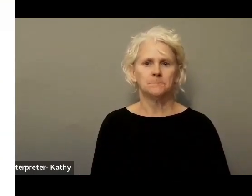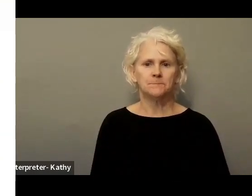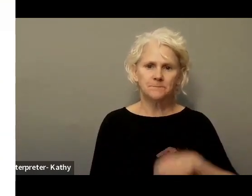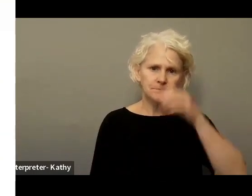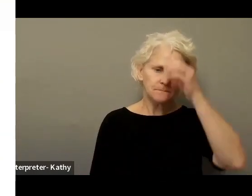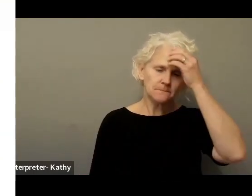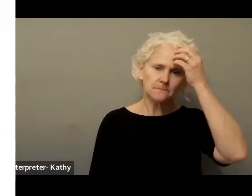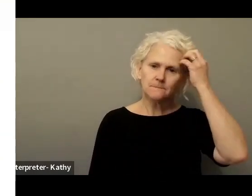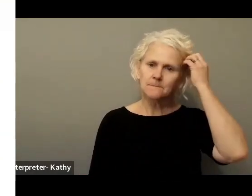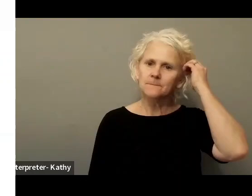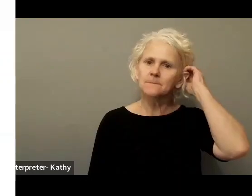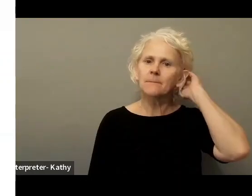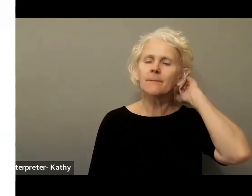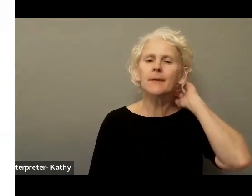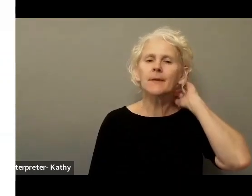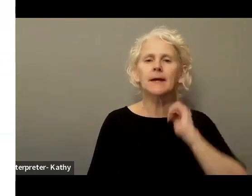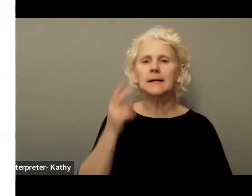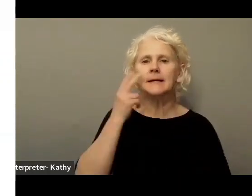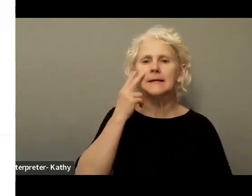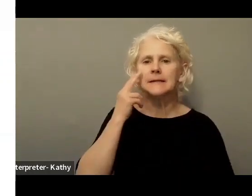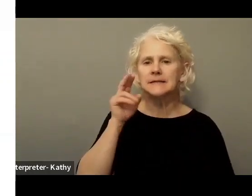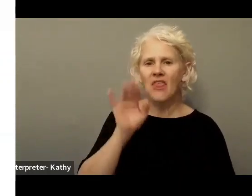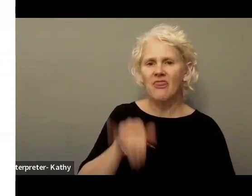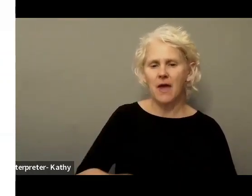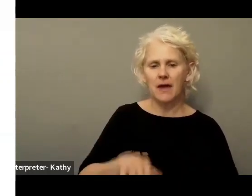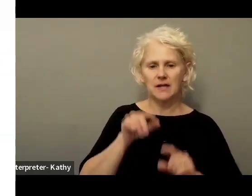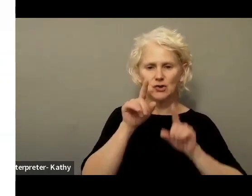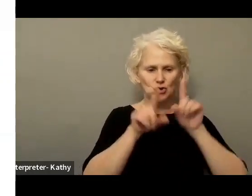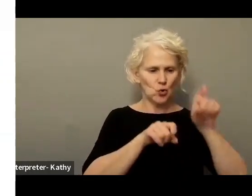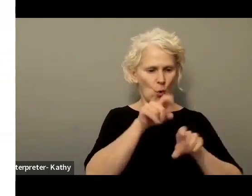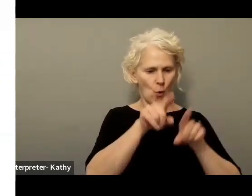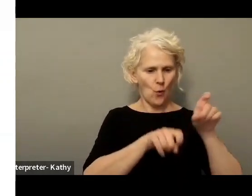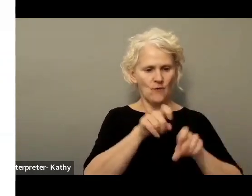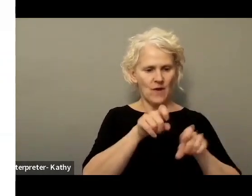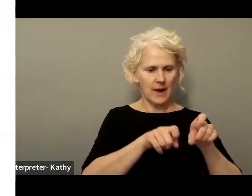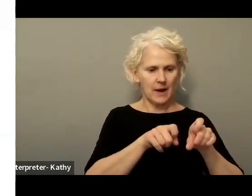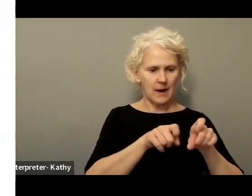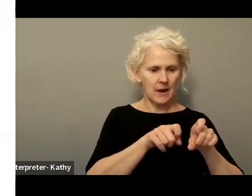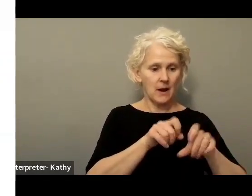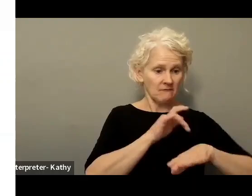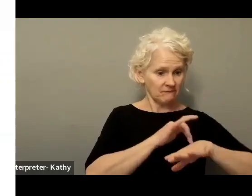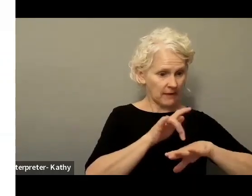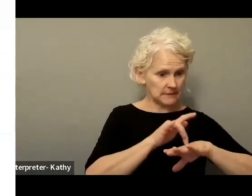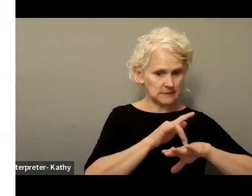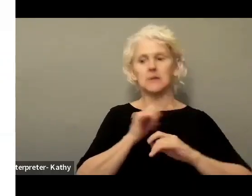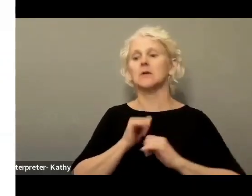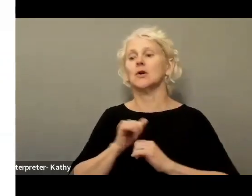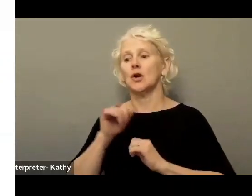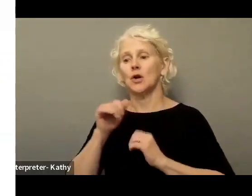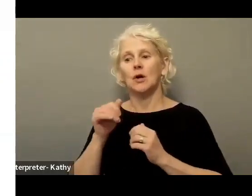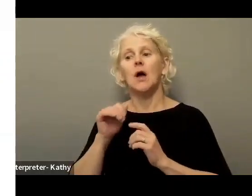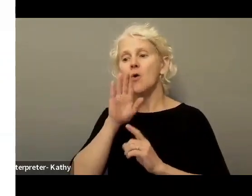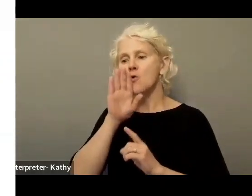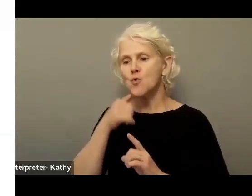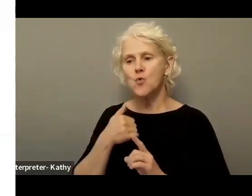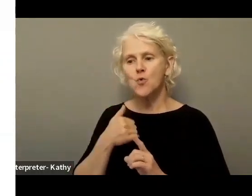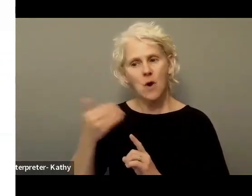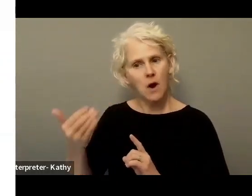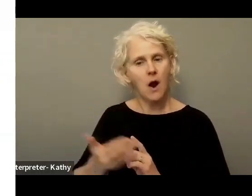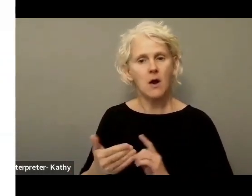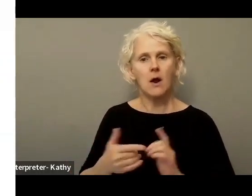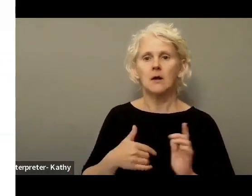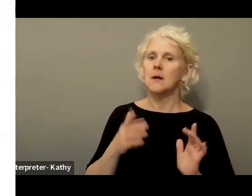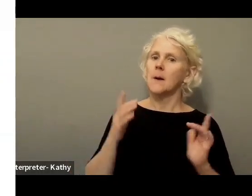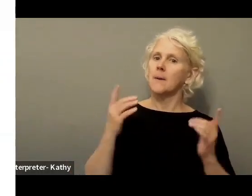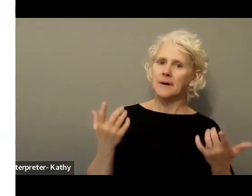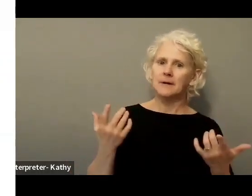Okay, so let's look at the job vacancy survey relative to job seekers. And okay, big news flash: hiring demand is off the record highs,